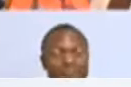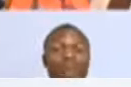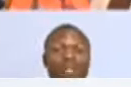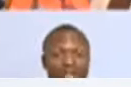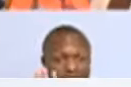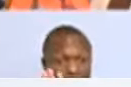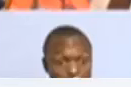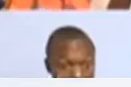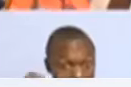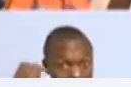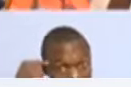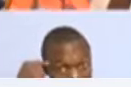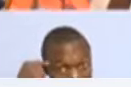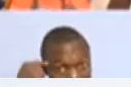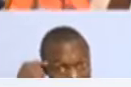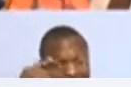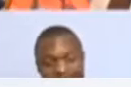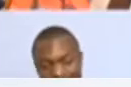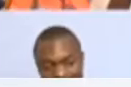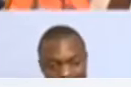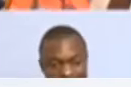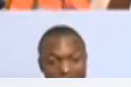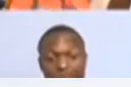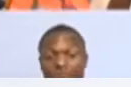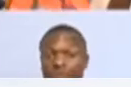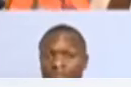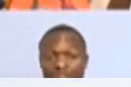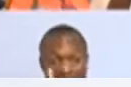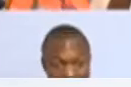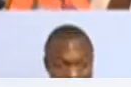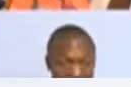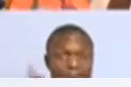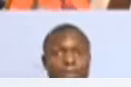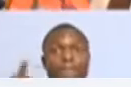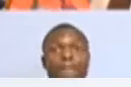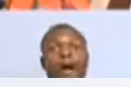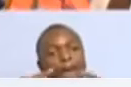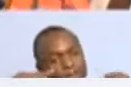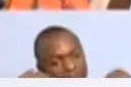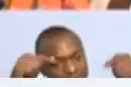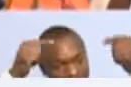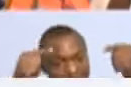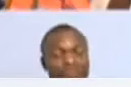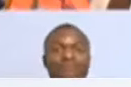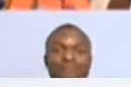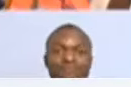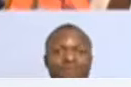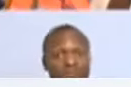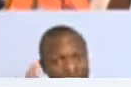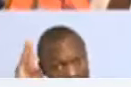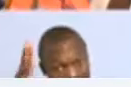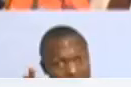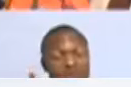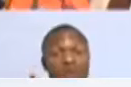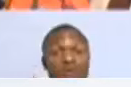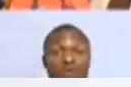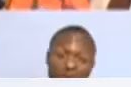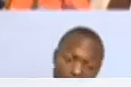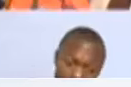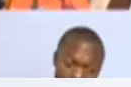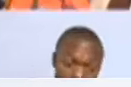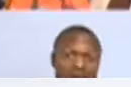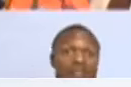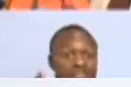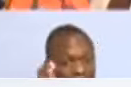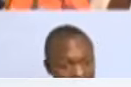government is committed to making sure that these programs succeed. and will carry the communities in these areas